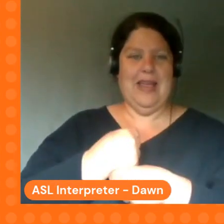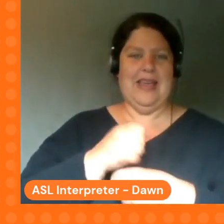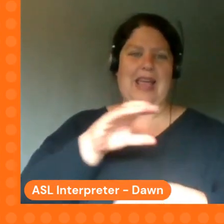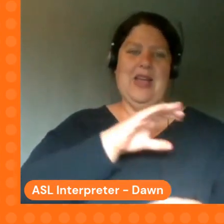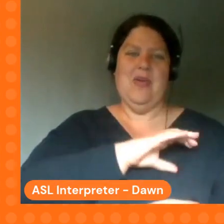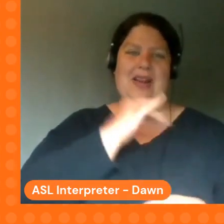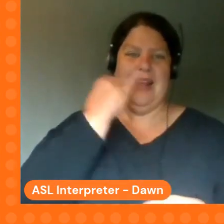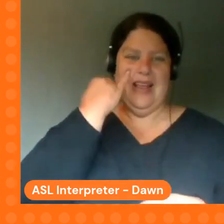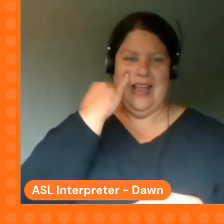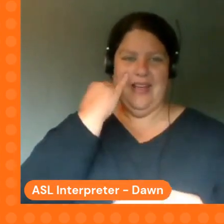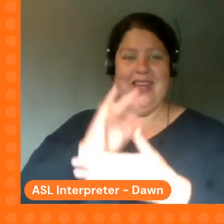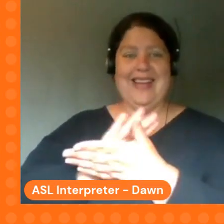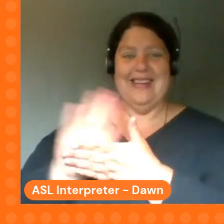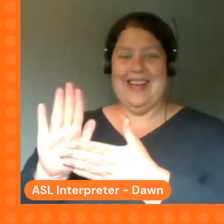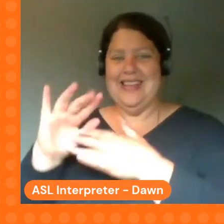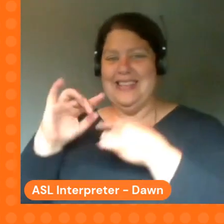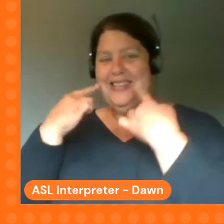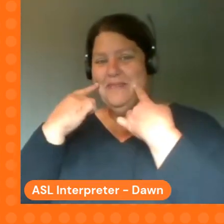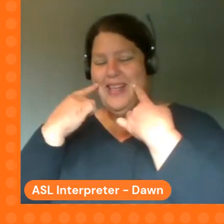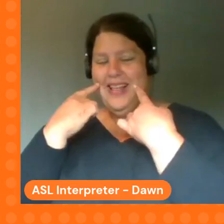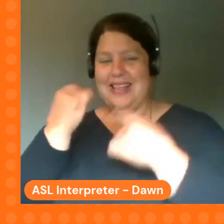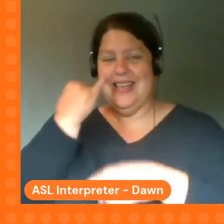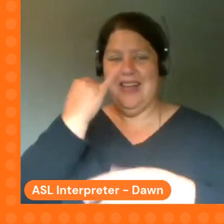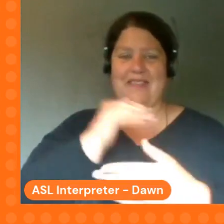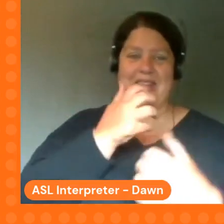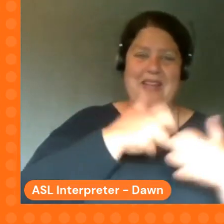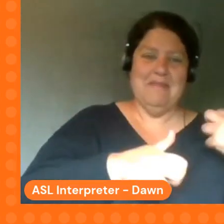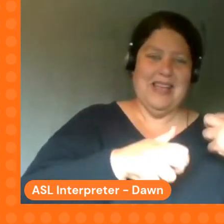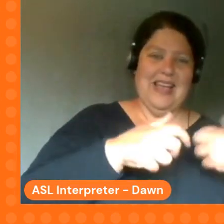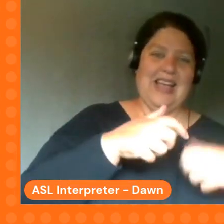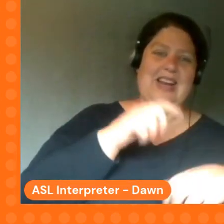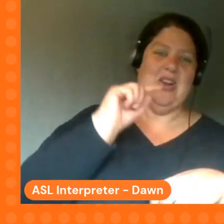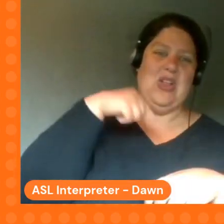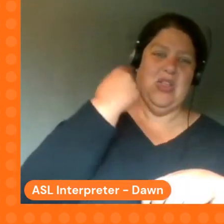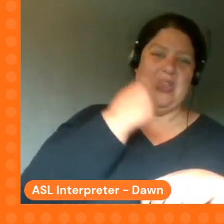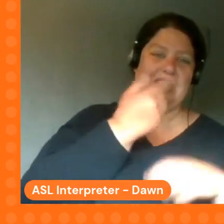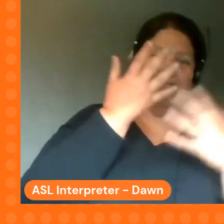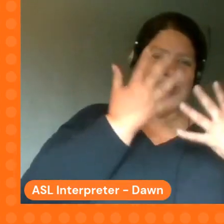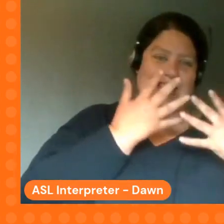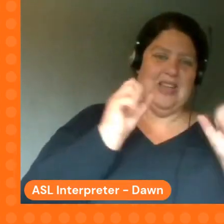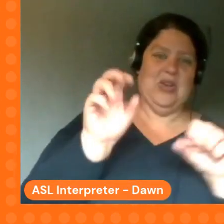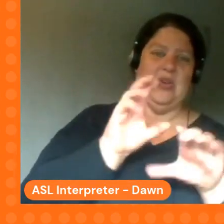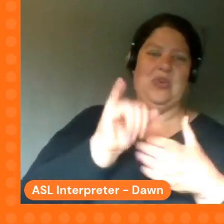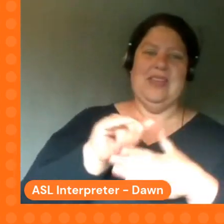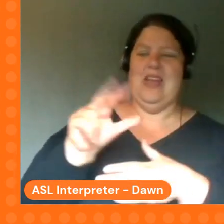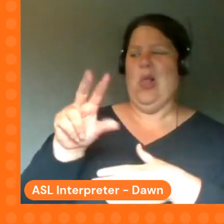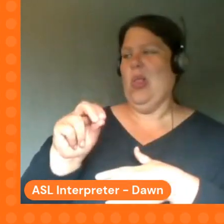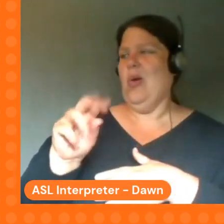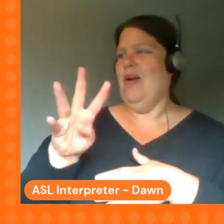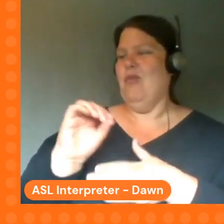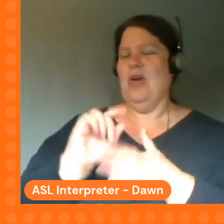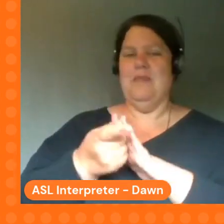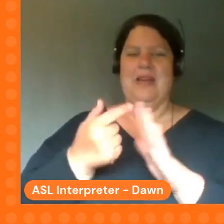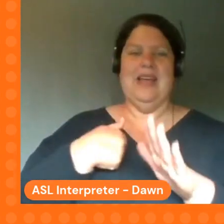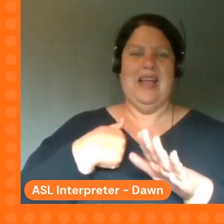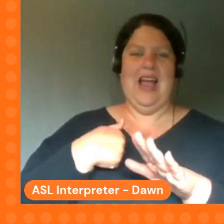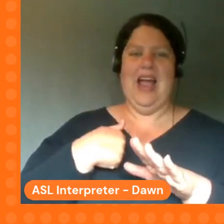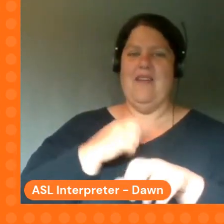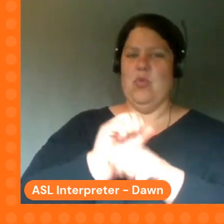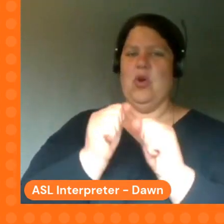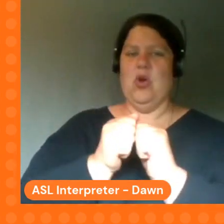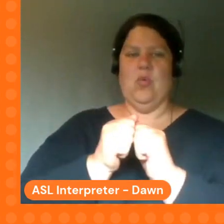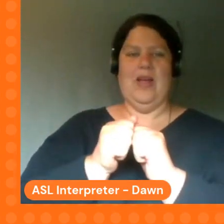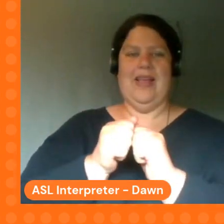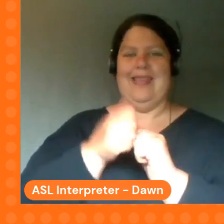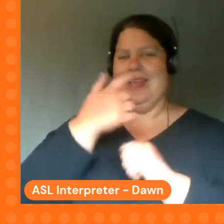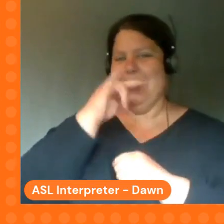say something mean to it, it looks sad. You can do that in 30, 40 minutes. I've done that with groups of like 6-year-olds because it's really quick and easy.